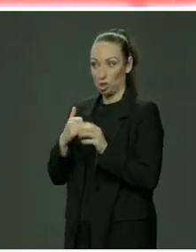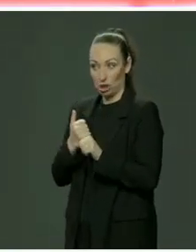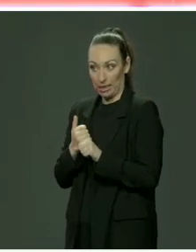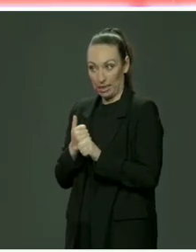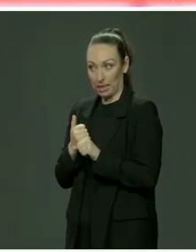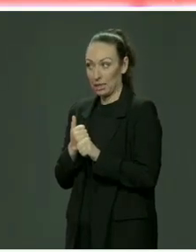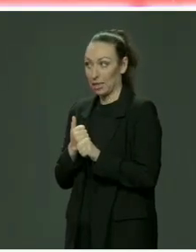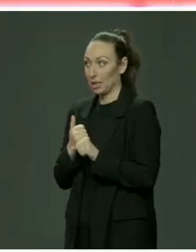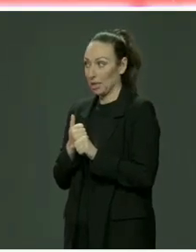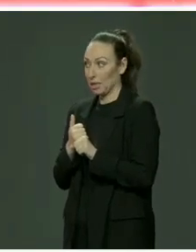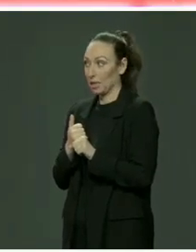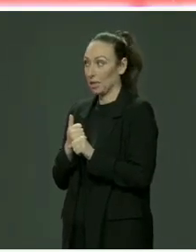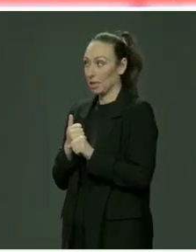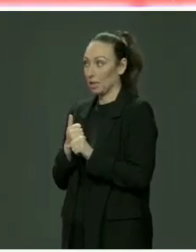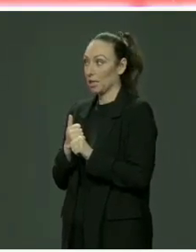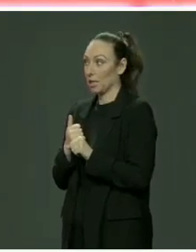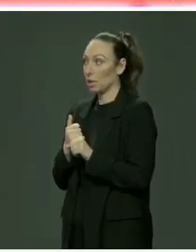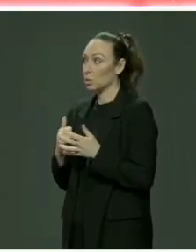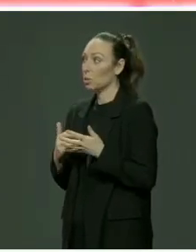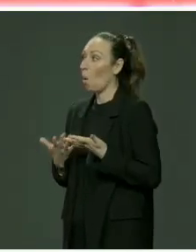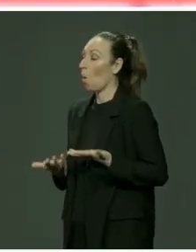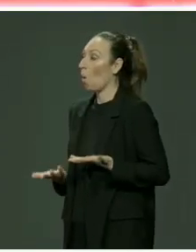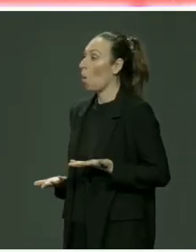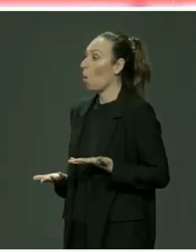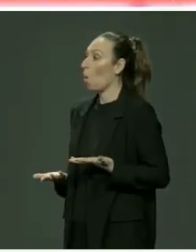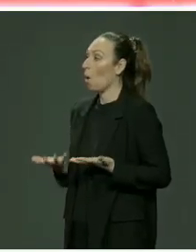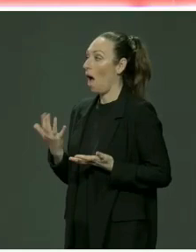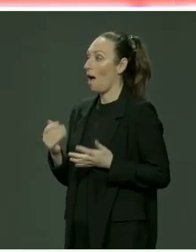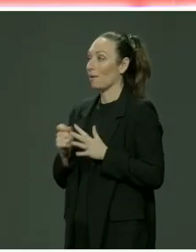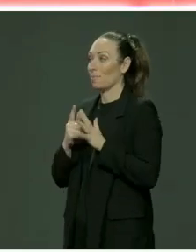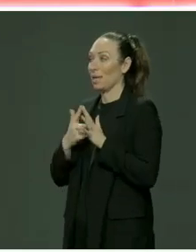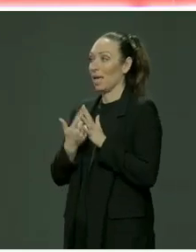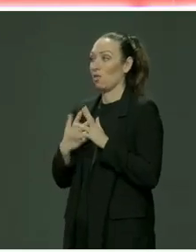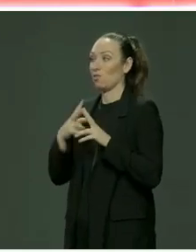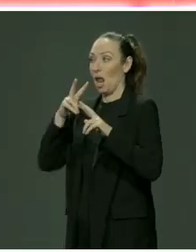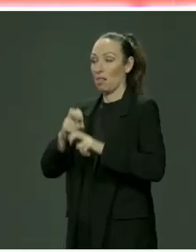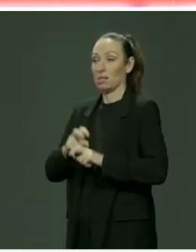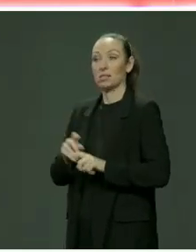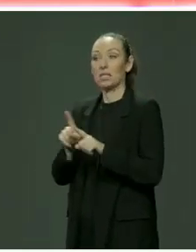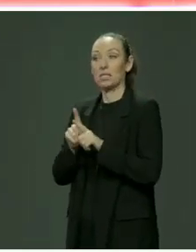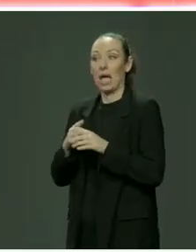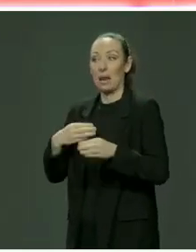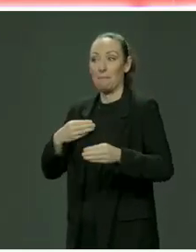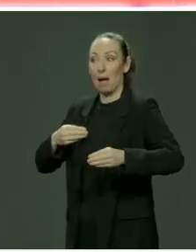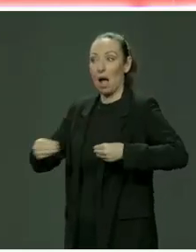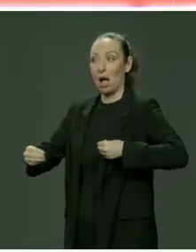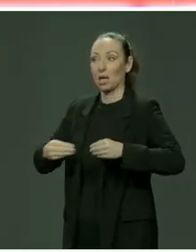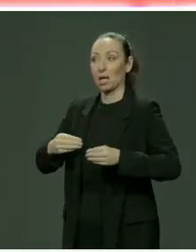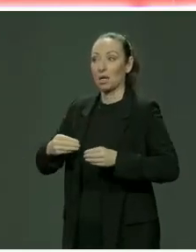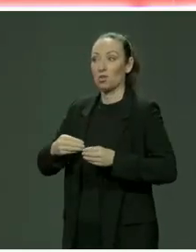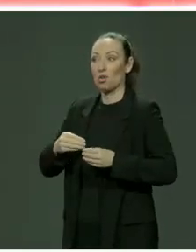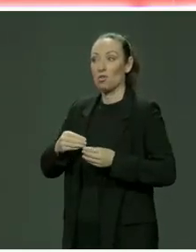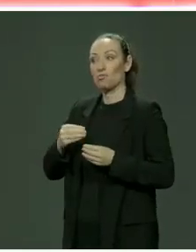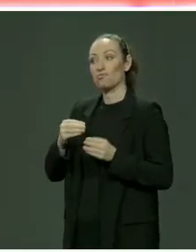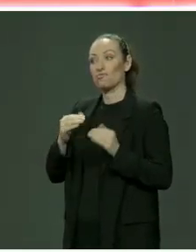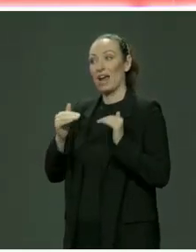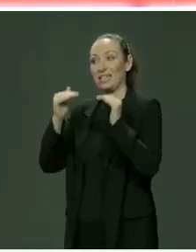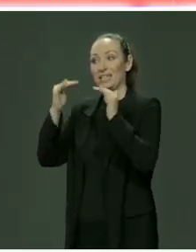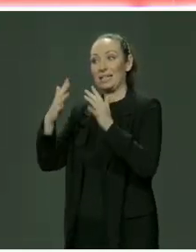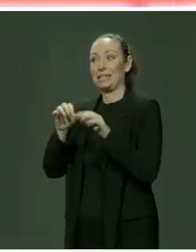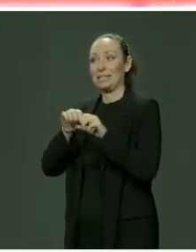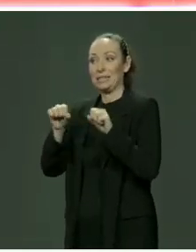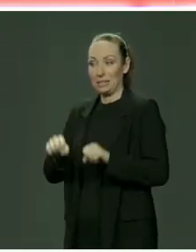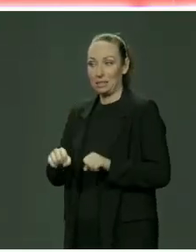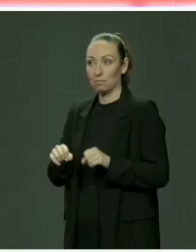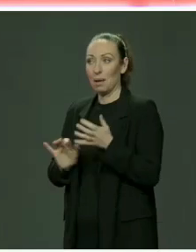So ESG has a peer analysis and market rating provision